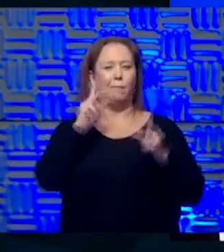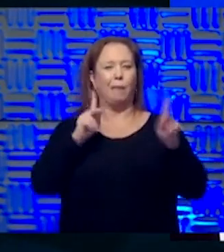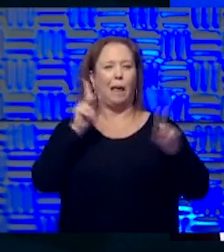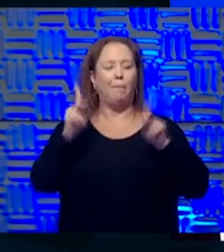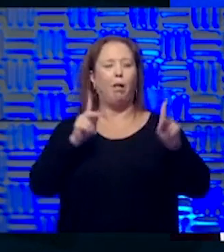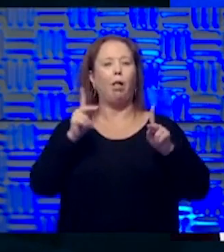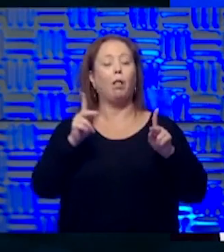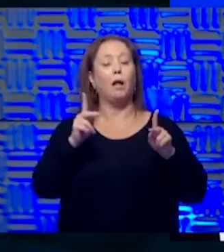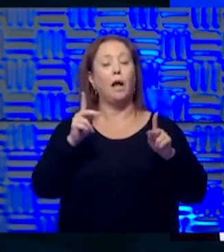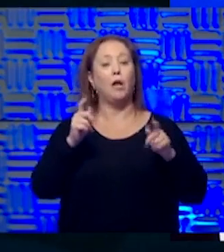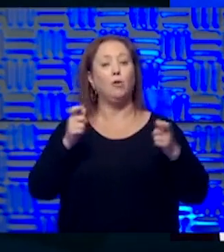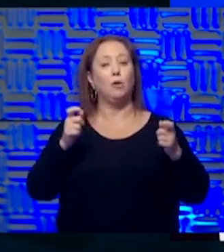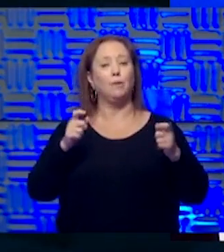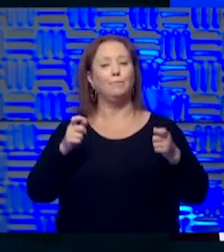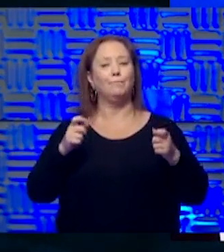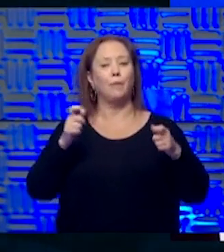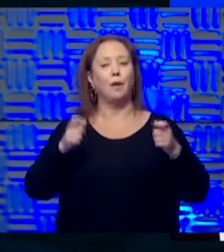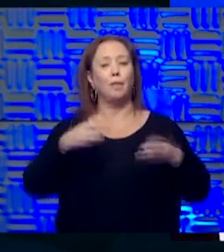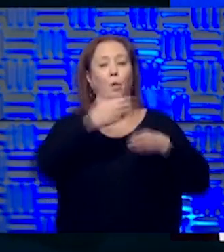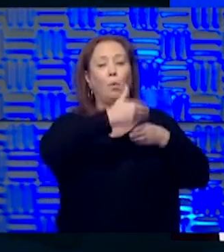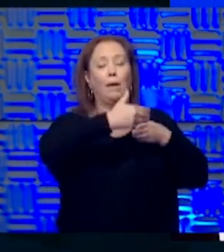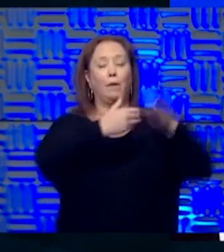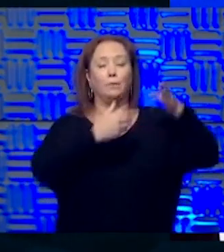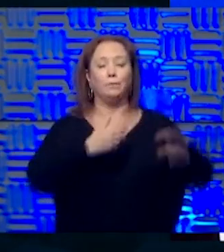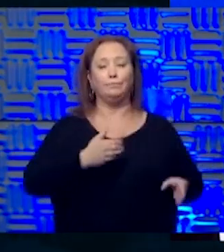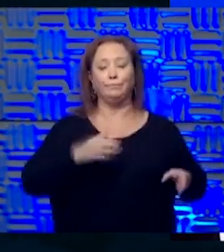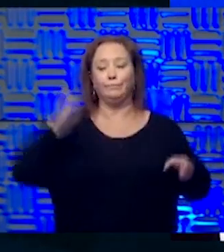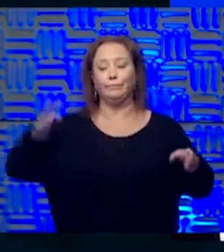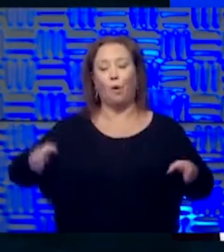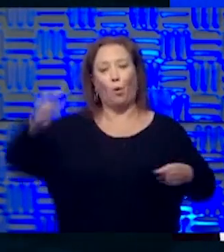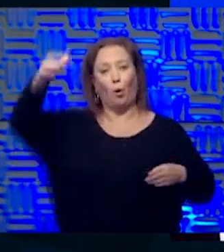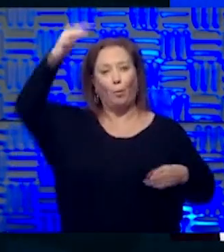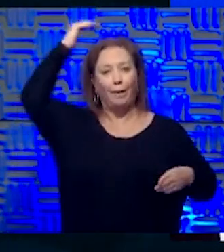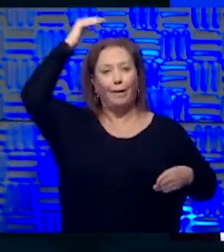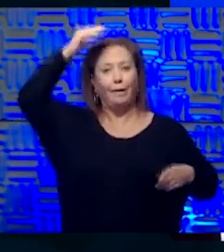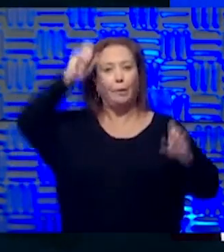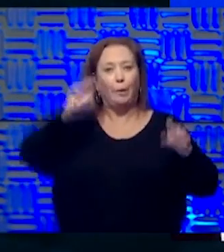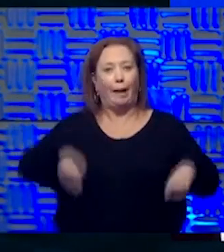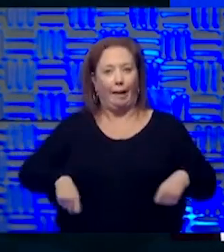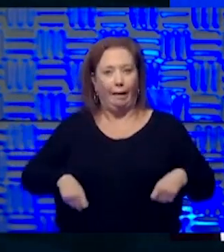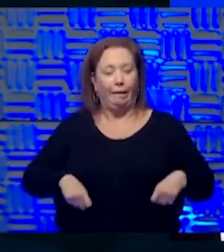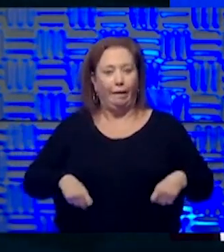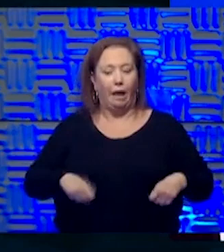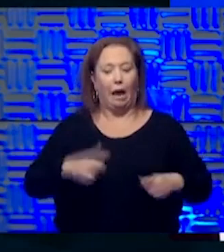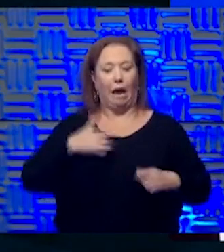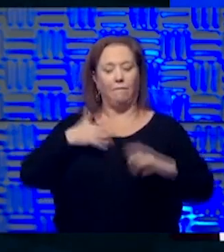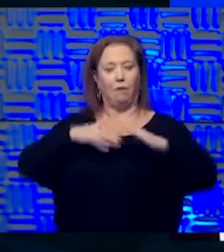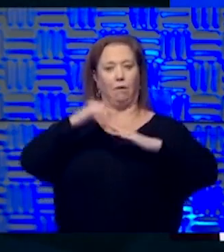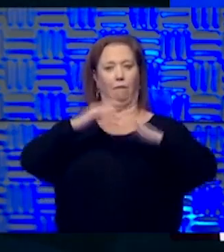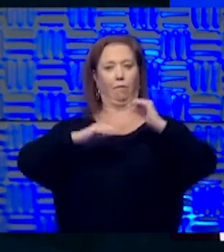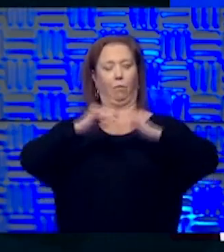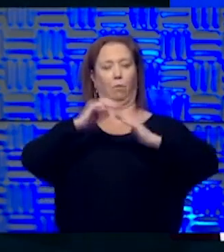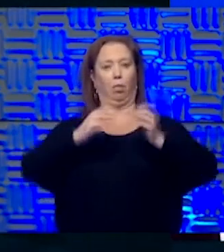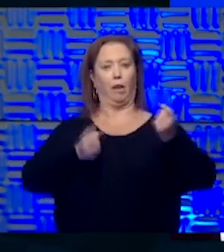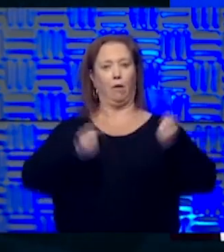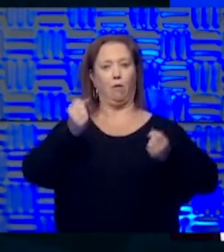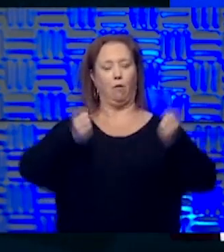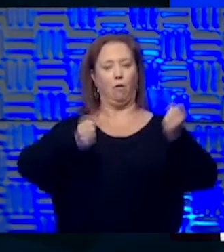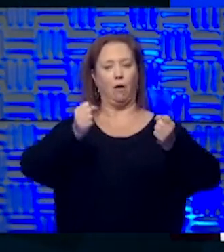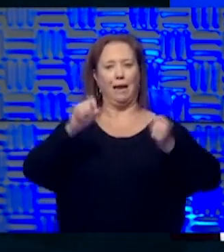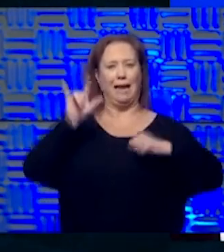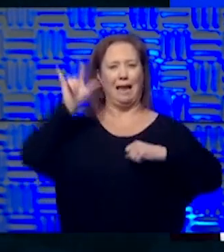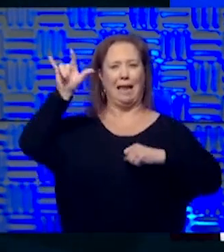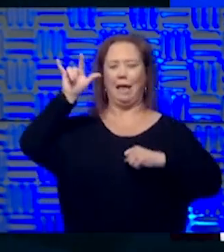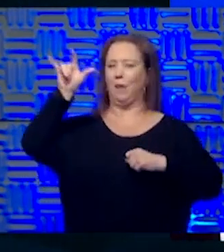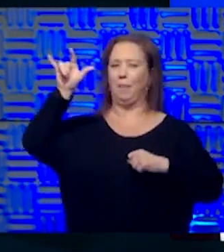you, and you can roll down the windows or open up the pop top or whatever you need to do. So I feel pretty comfortable in a car.